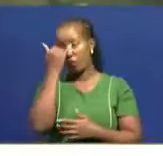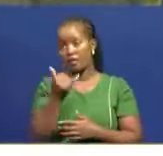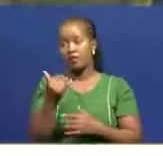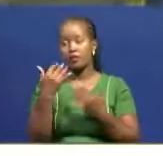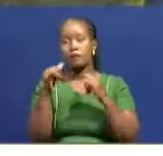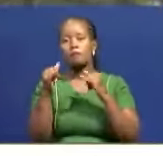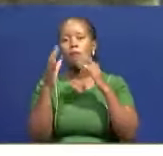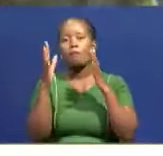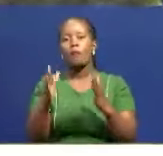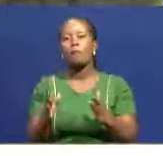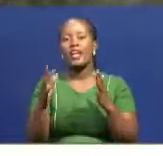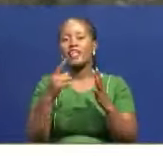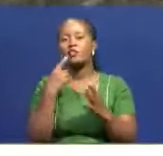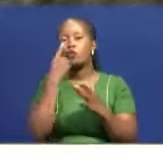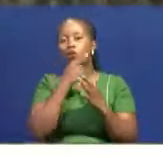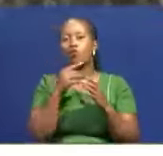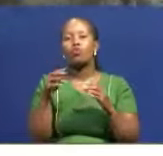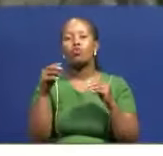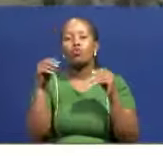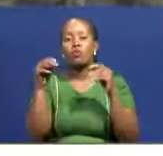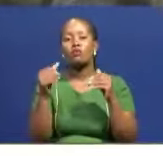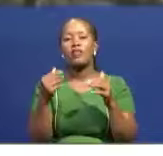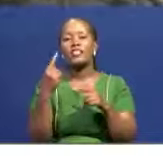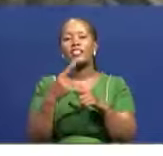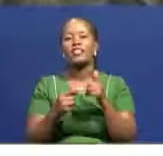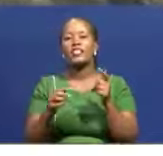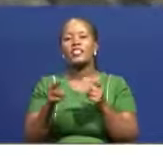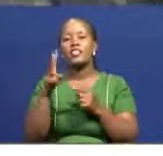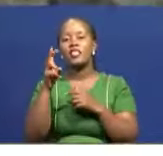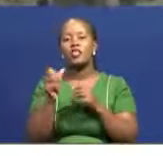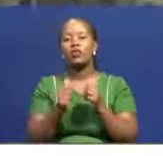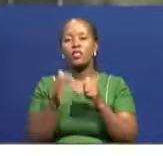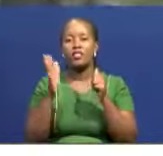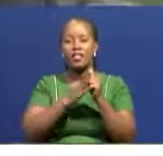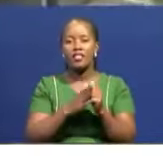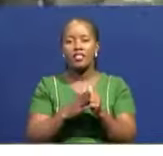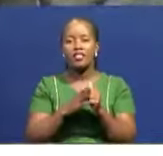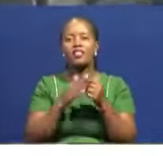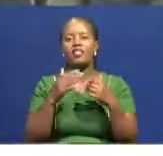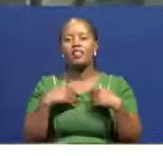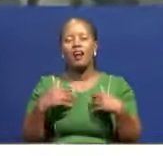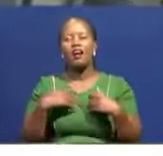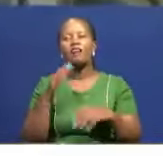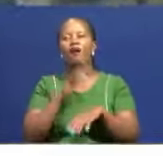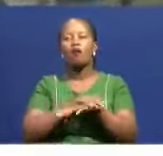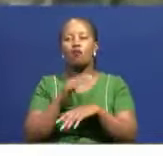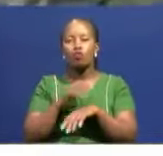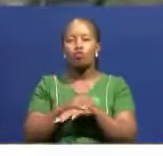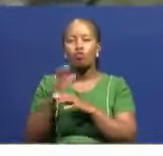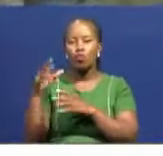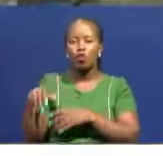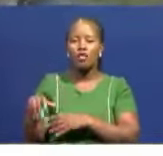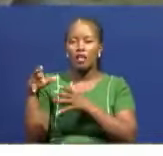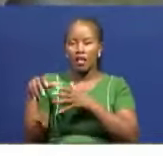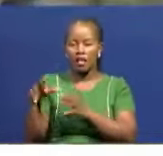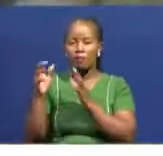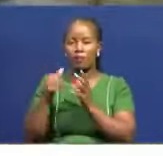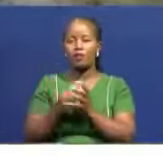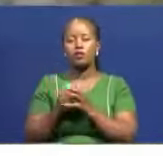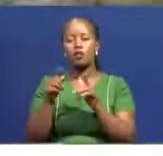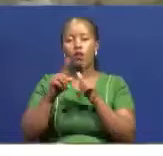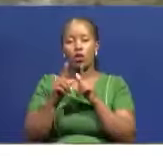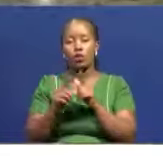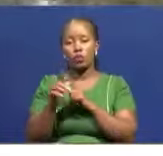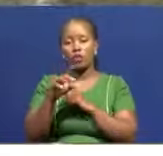in 2019 yes. to go to Brazil, they are now playing good rugby across for different clubs. The same thing with this Chipu team. When they finish